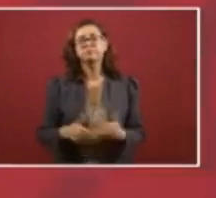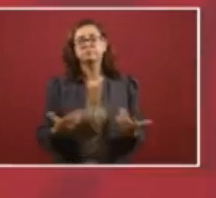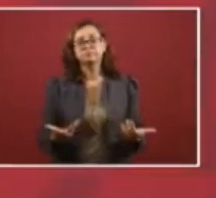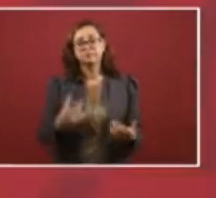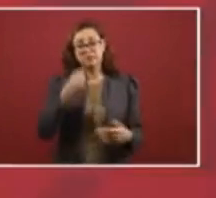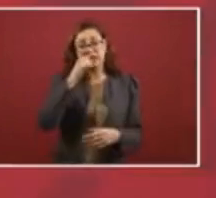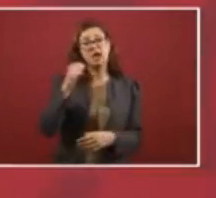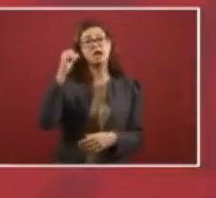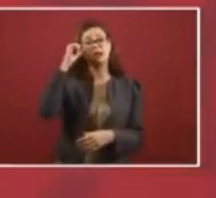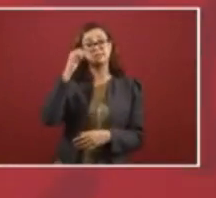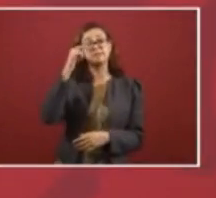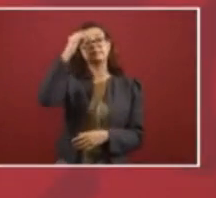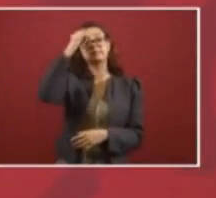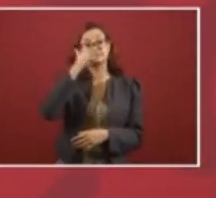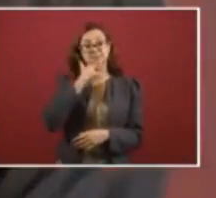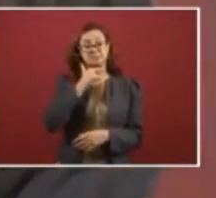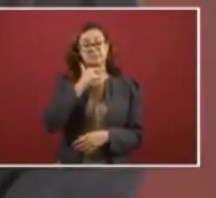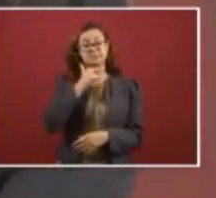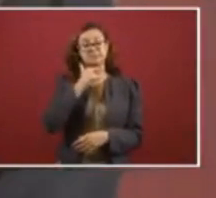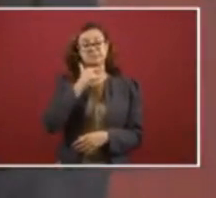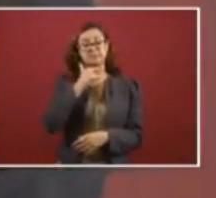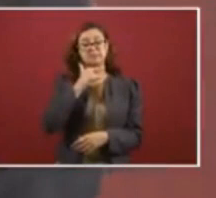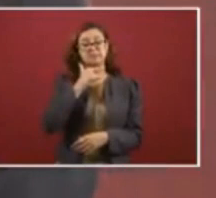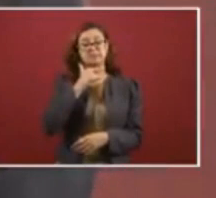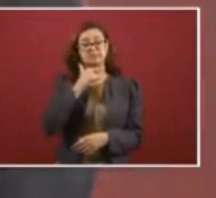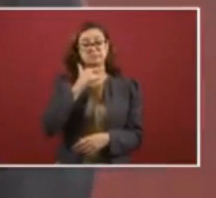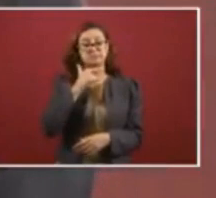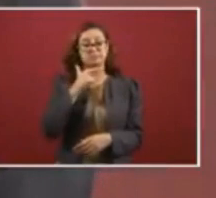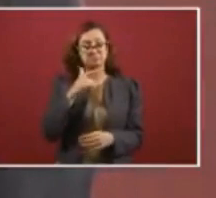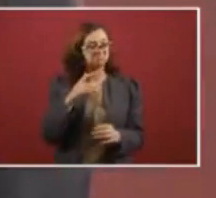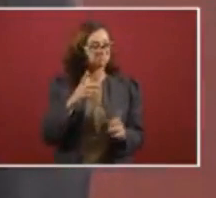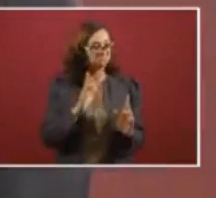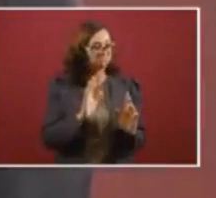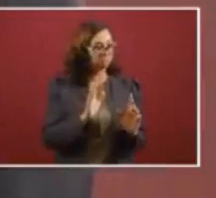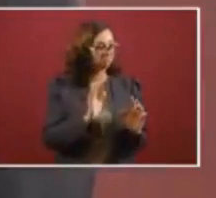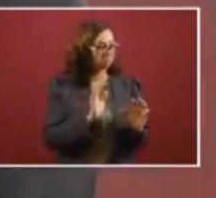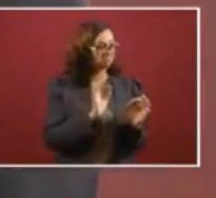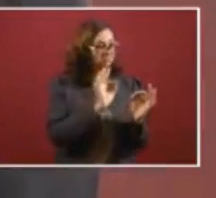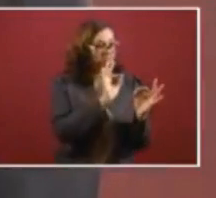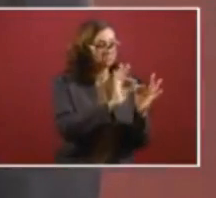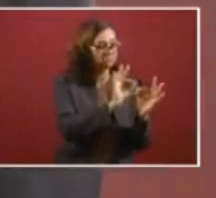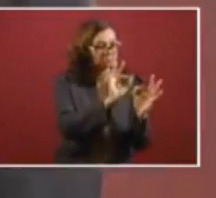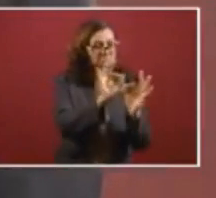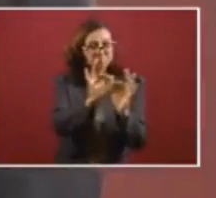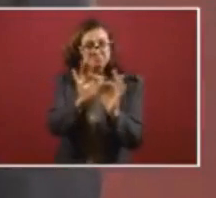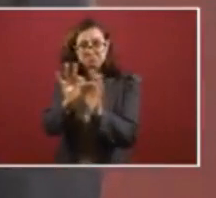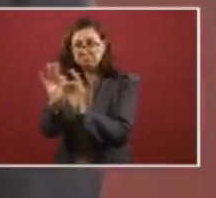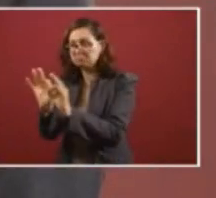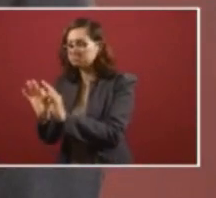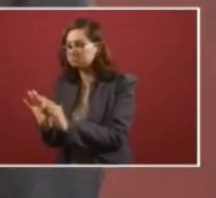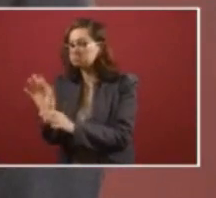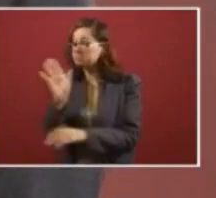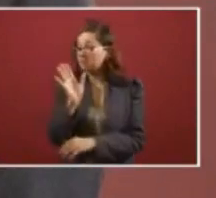This permitted us that last night we finished an agreement